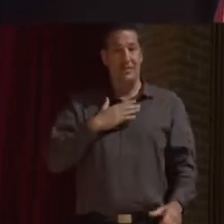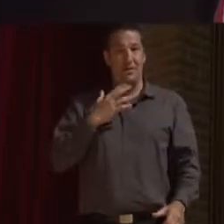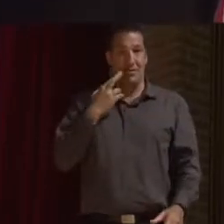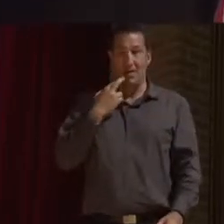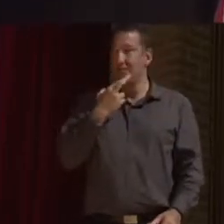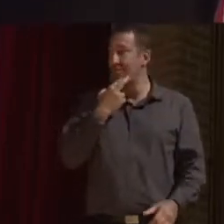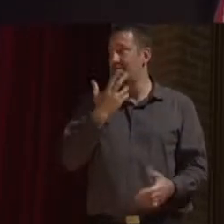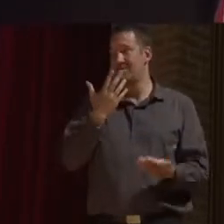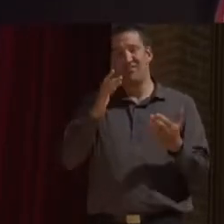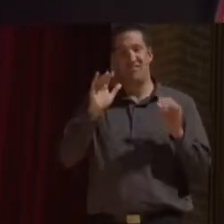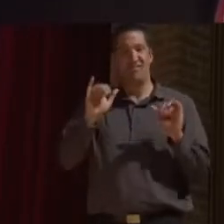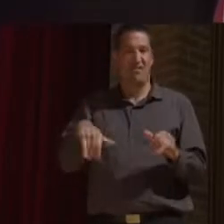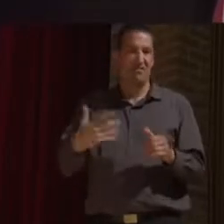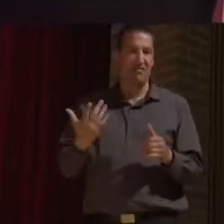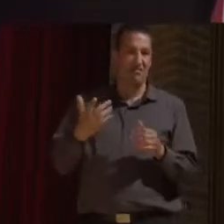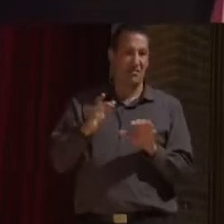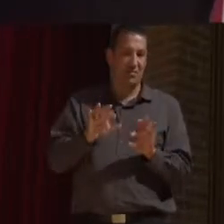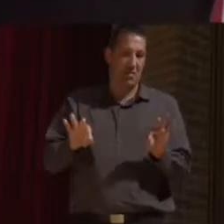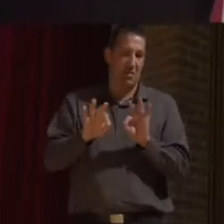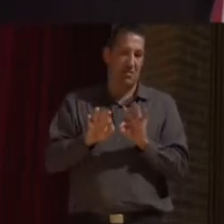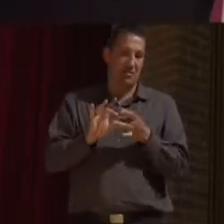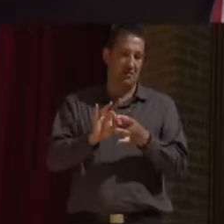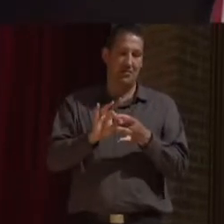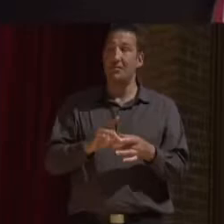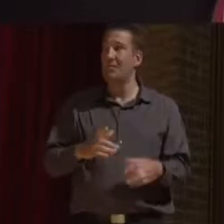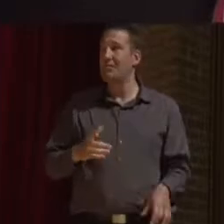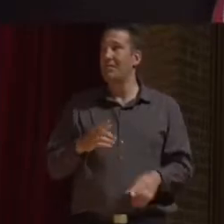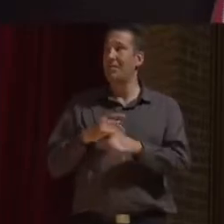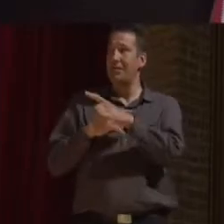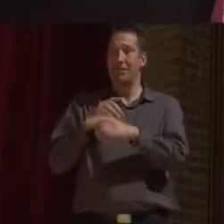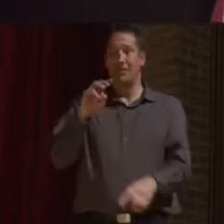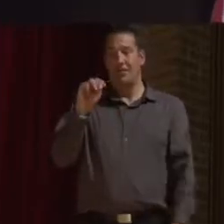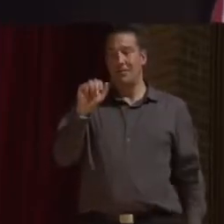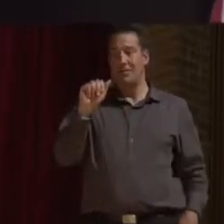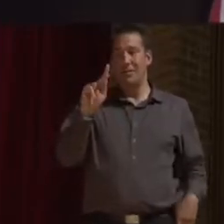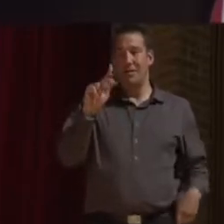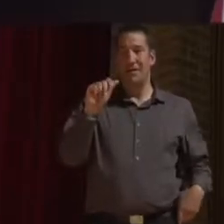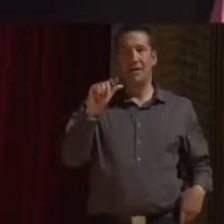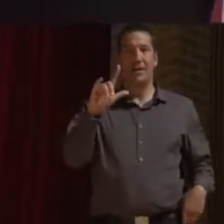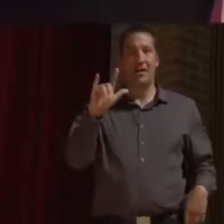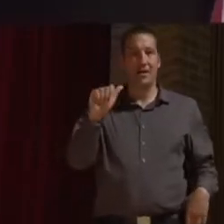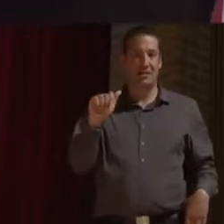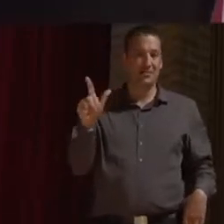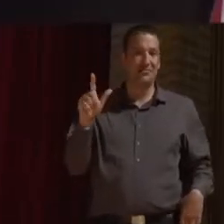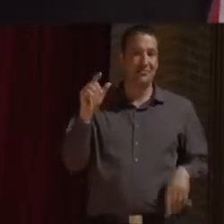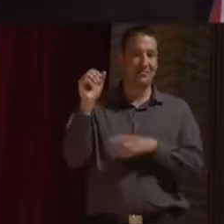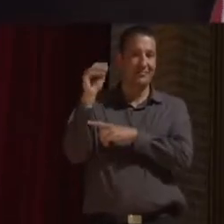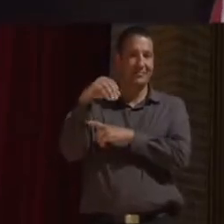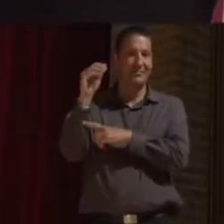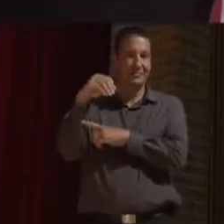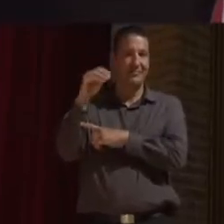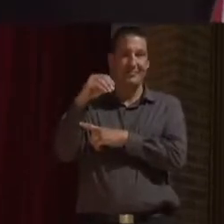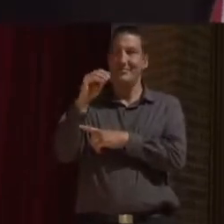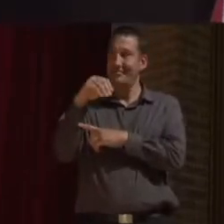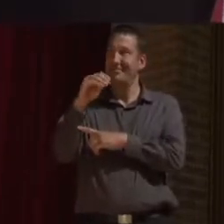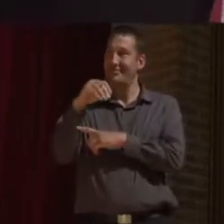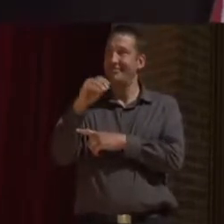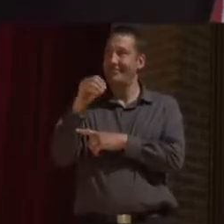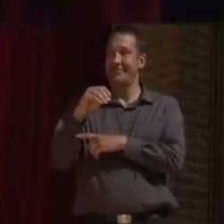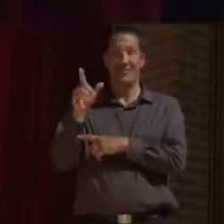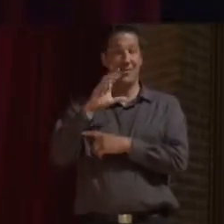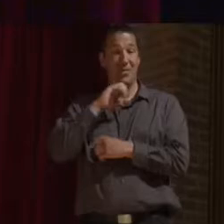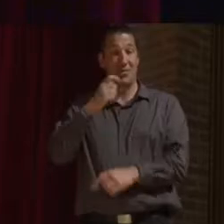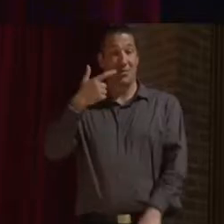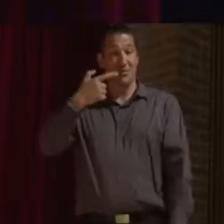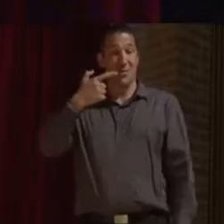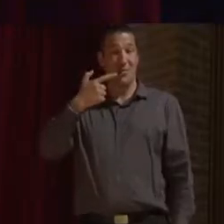that would be it. Thank you, Don. I enjoyed watching Michaela's head nod when you were saying those things. So obviously, as a